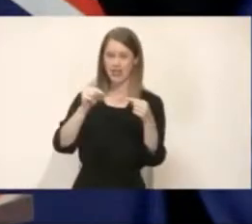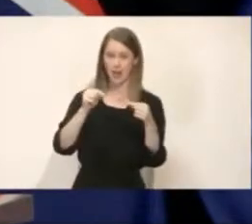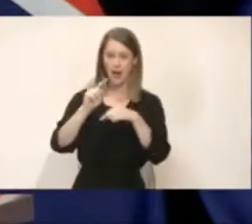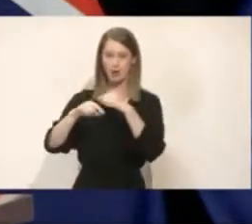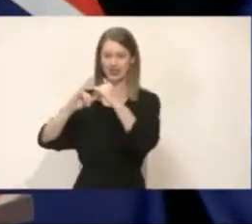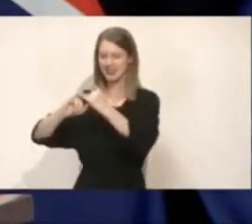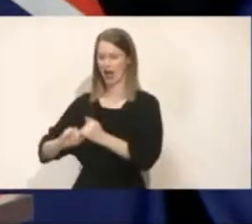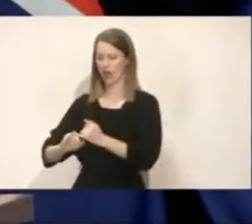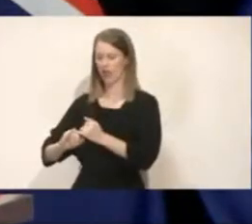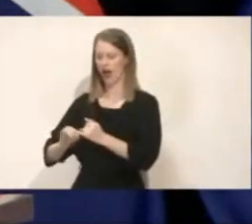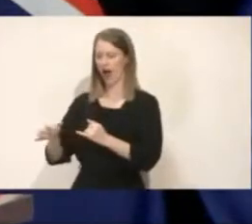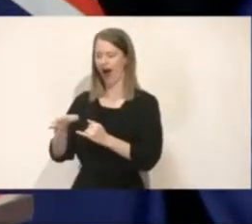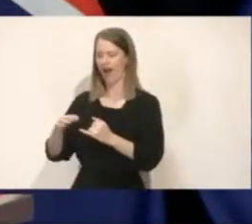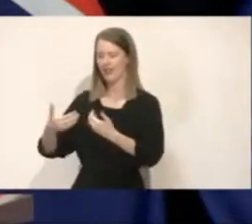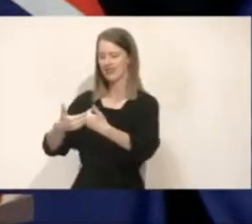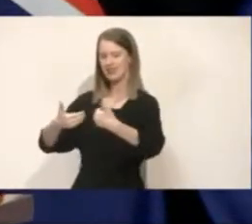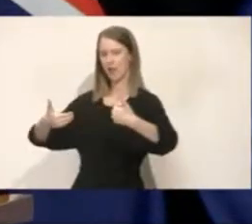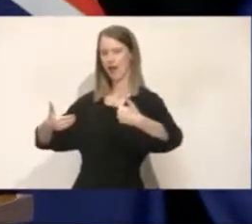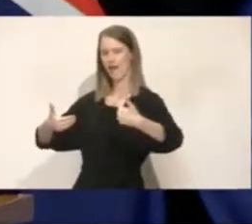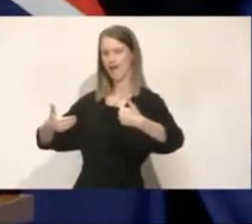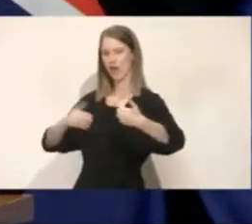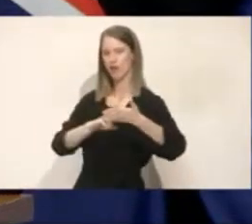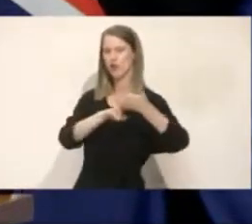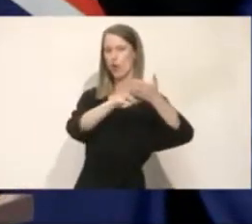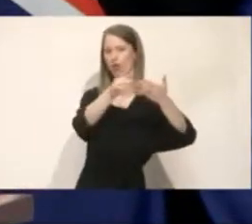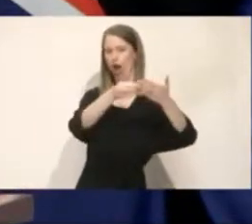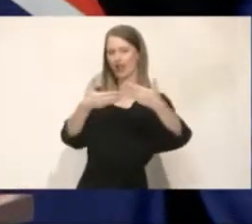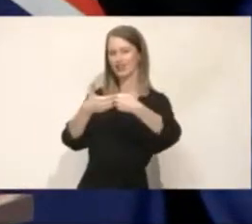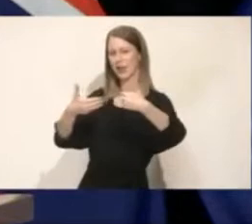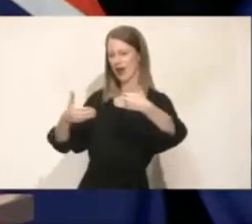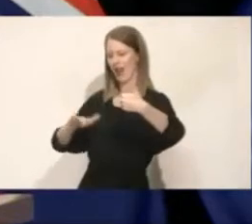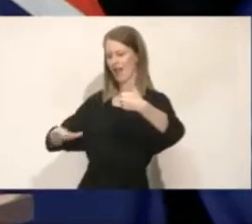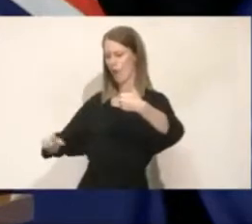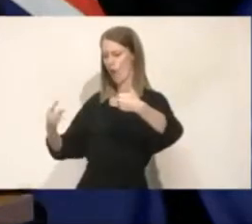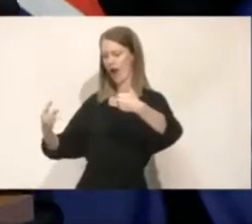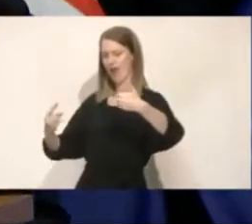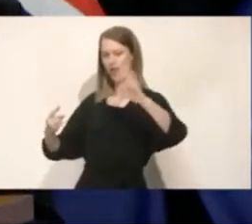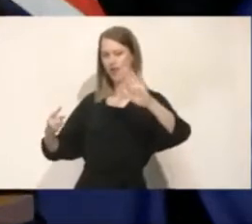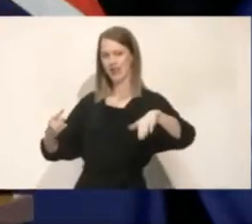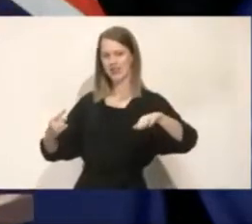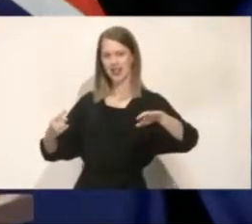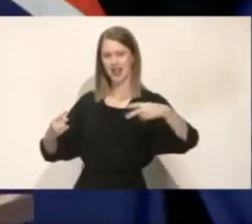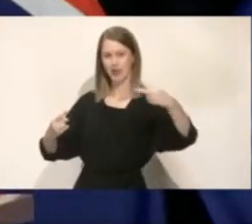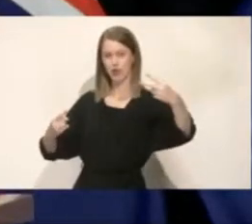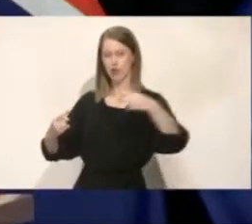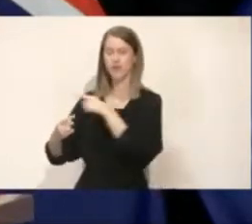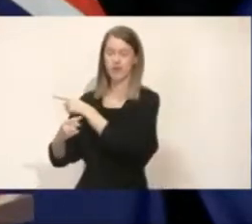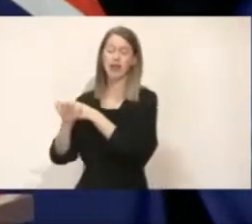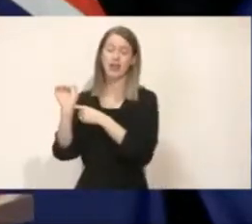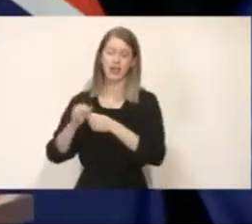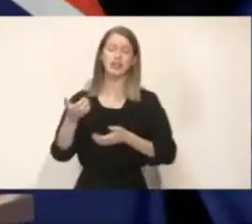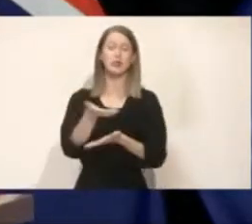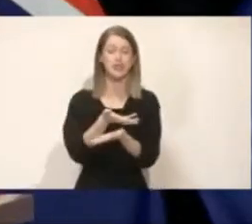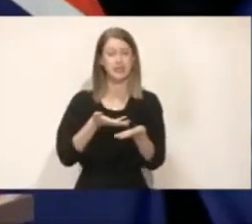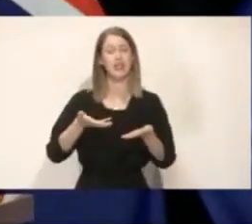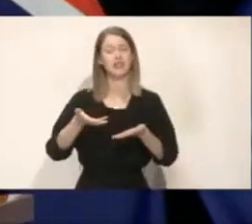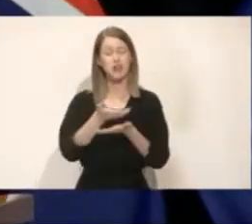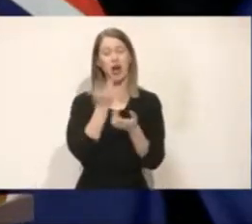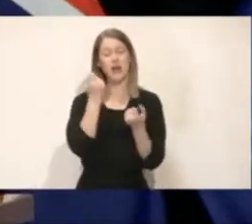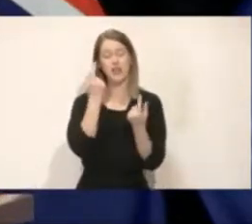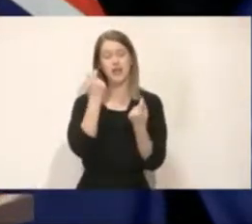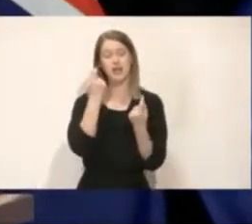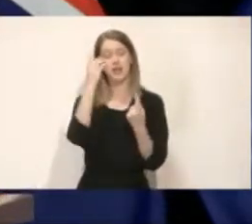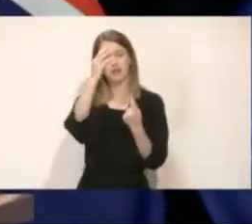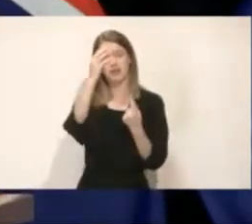South Island to go down to level 1? There was some discussion around that and the practicality of that. Keep in mind, of course,